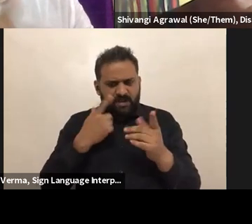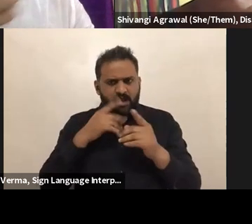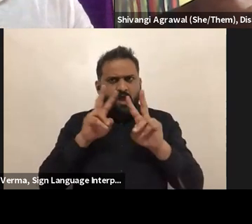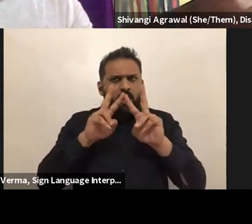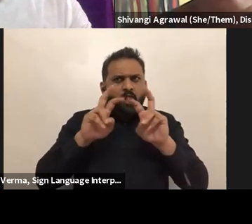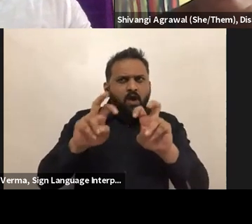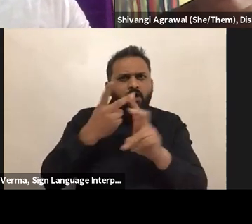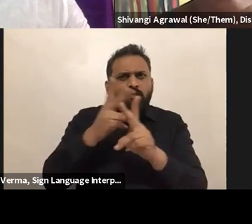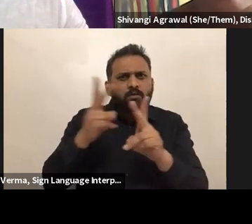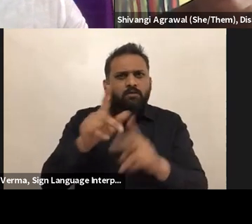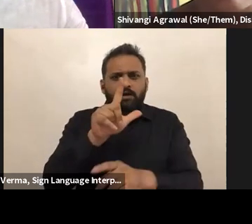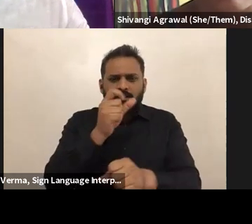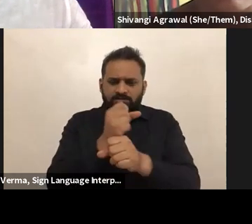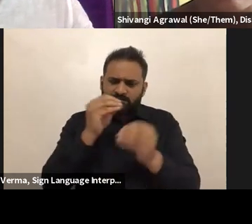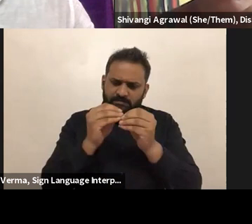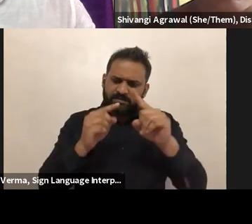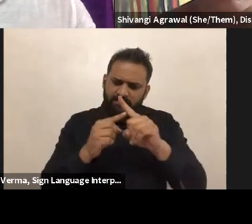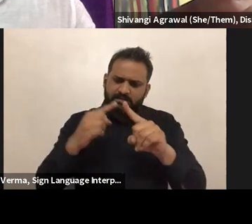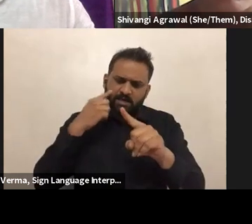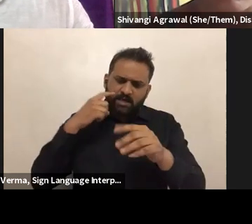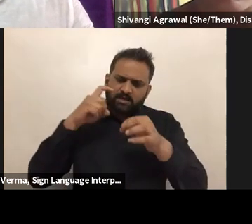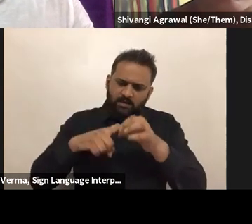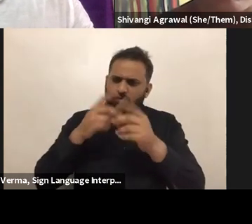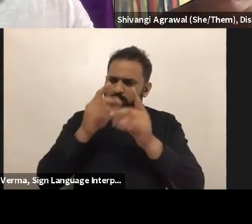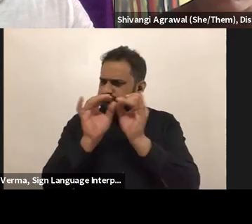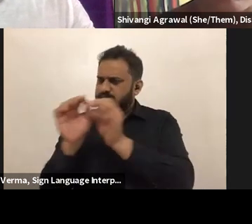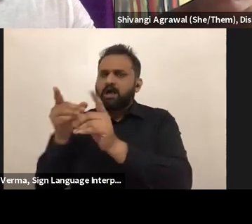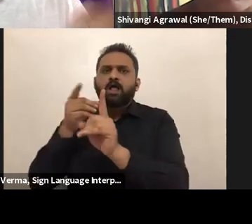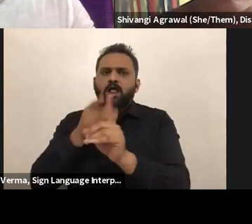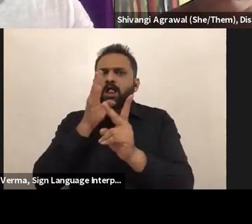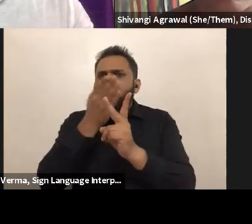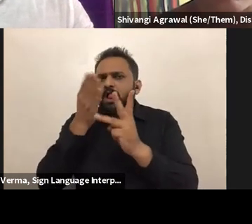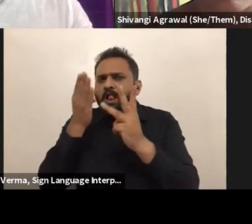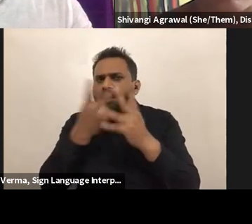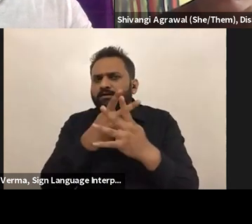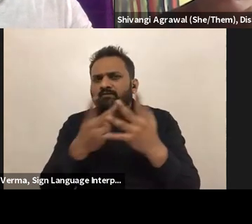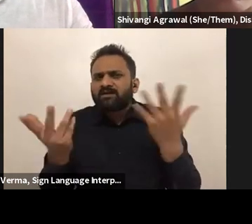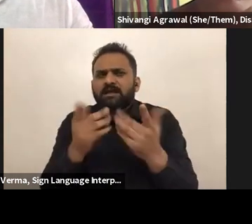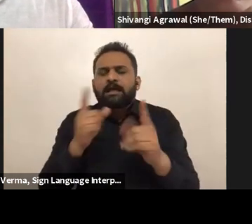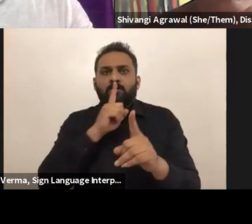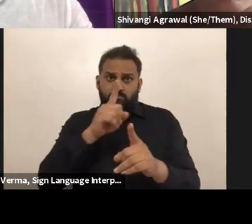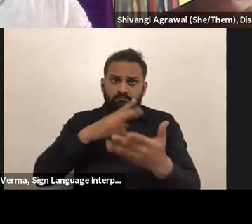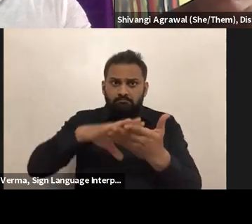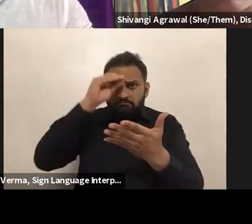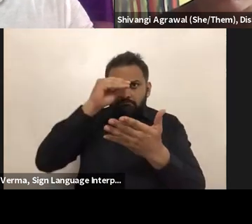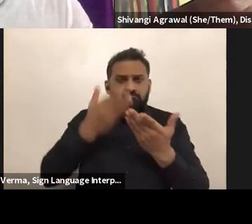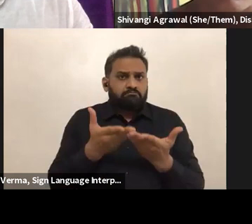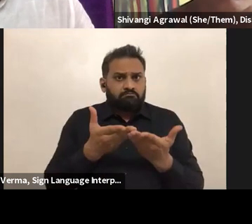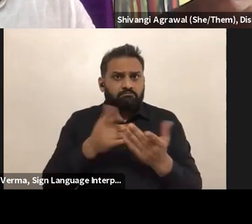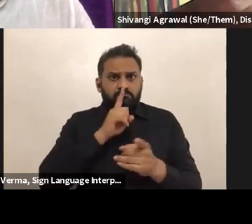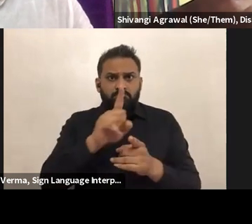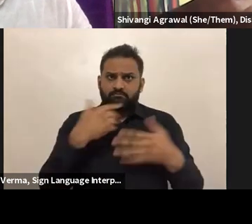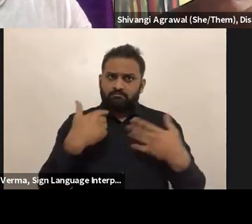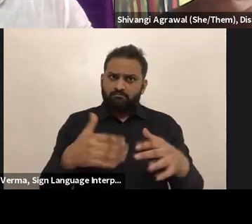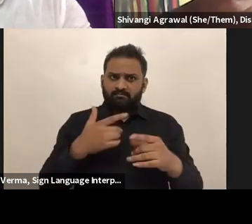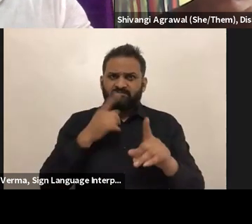the LGBTIQ spectrum, because for that itself was a learning, and that was I was never out on the circle before